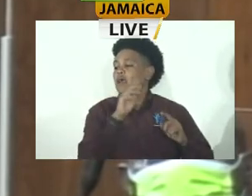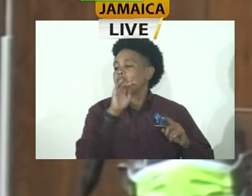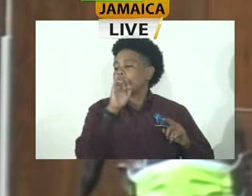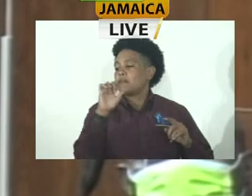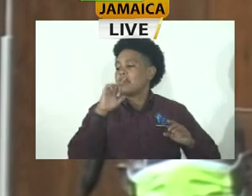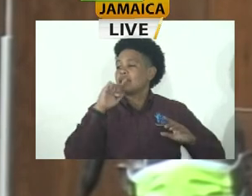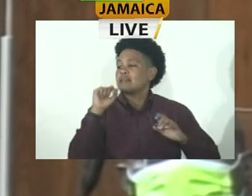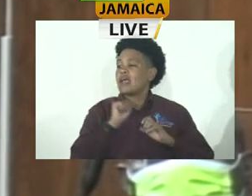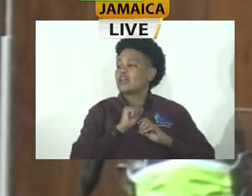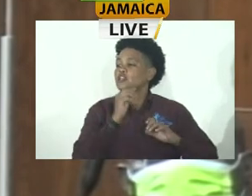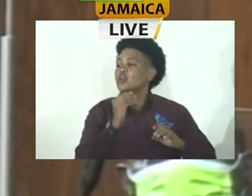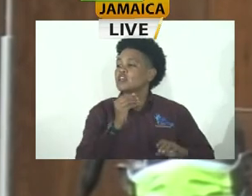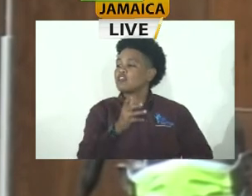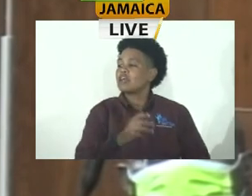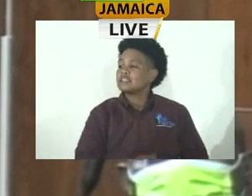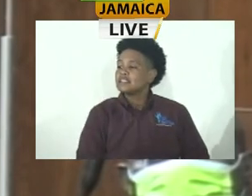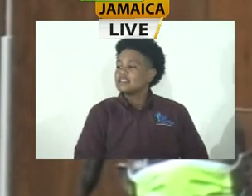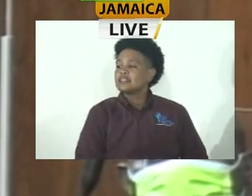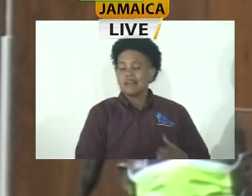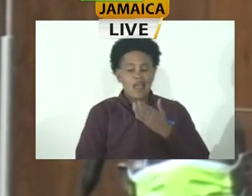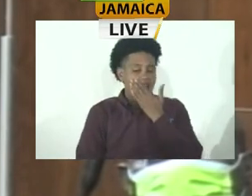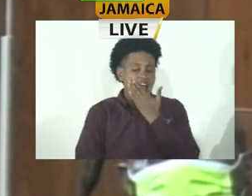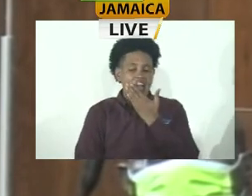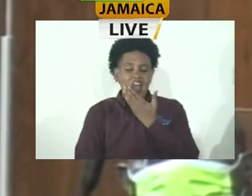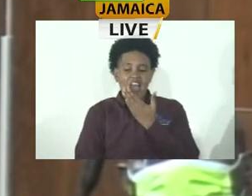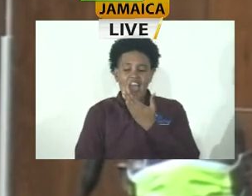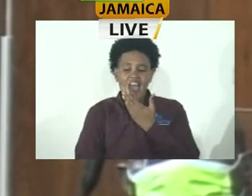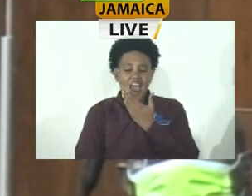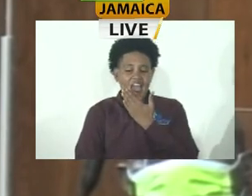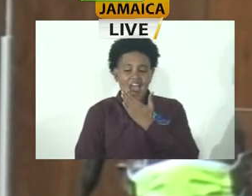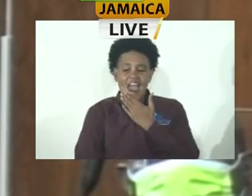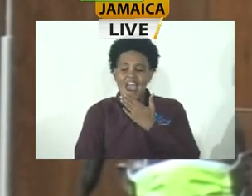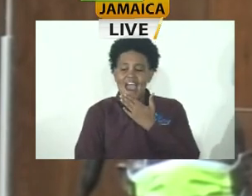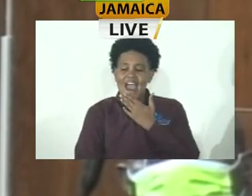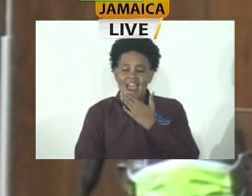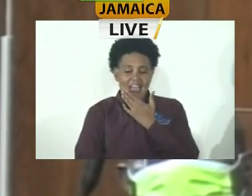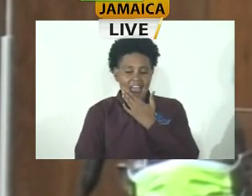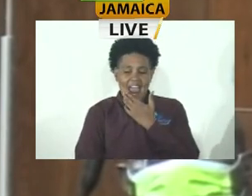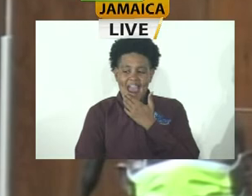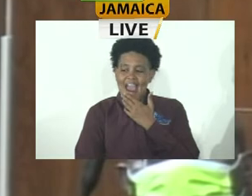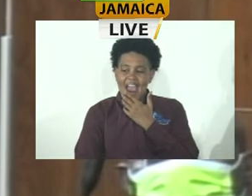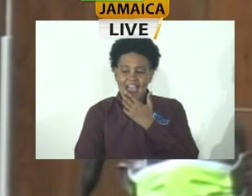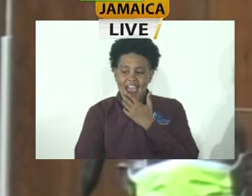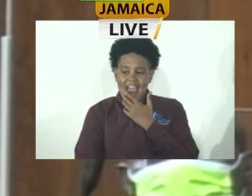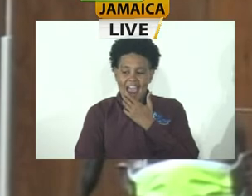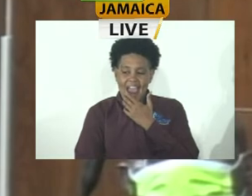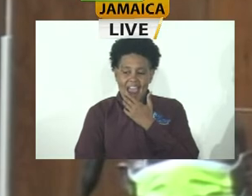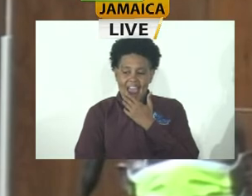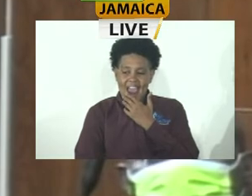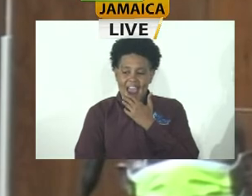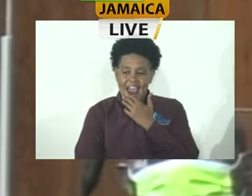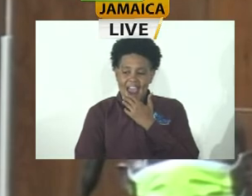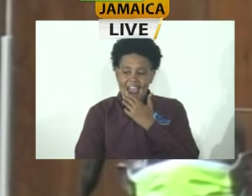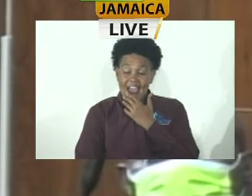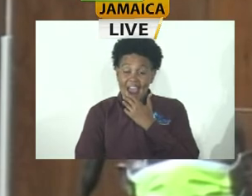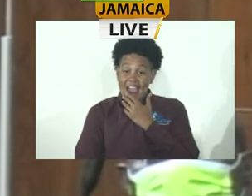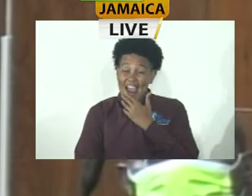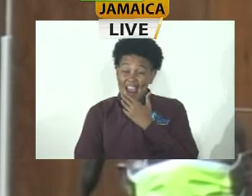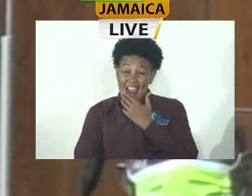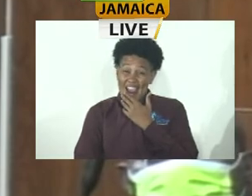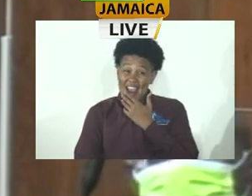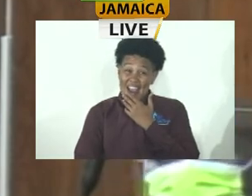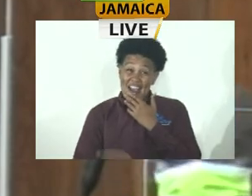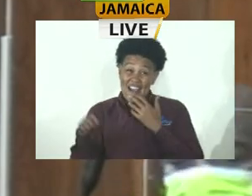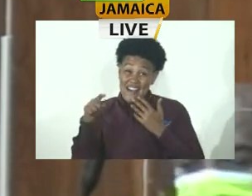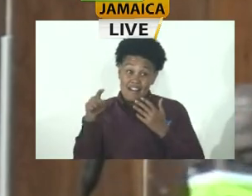actually granted so the prosecution can appeal if necessary by the same token madam